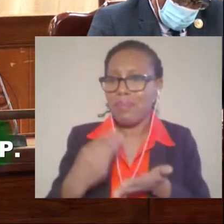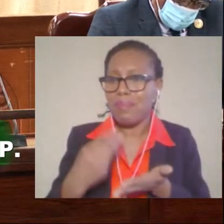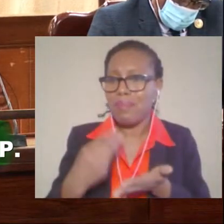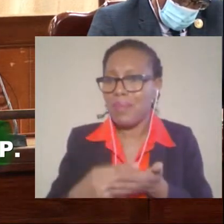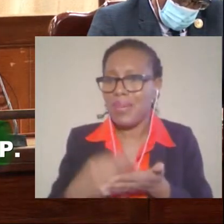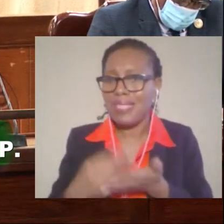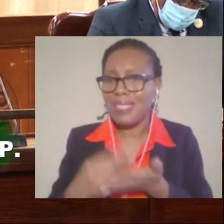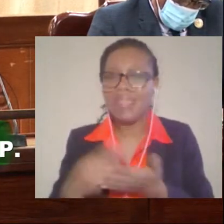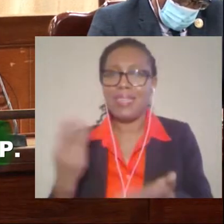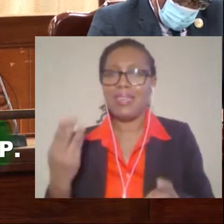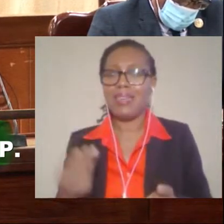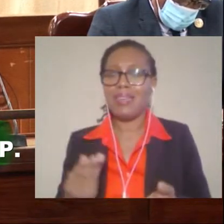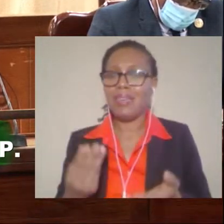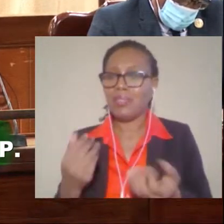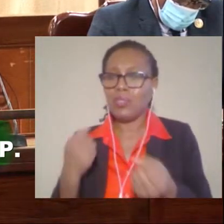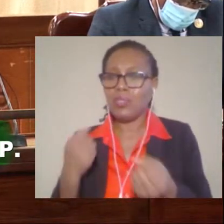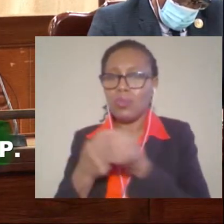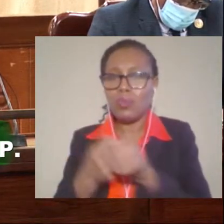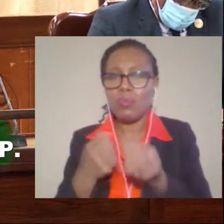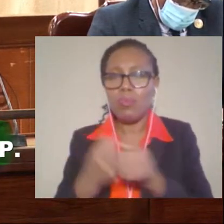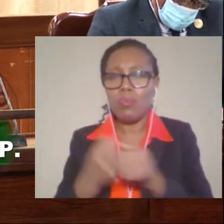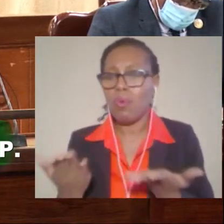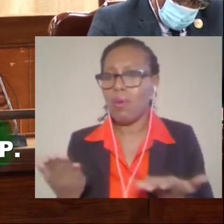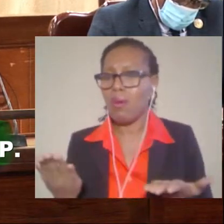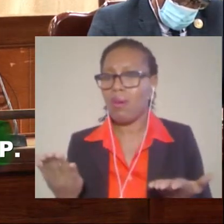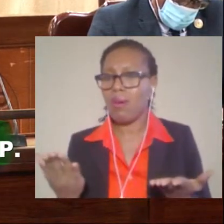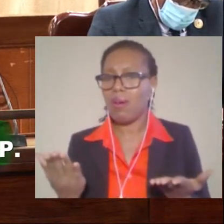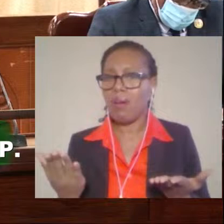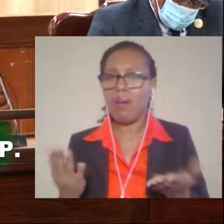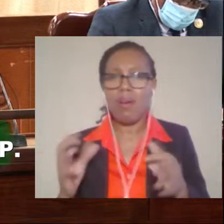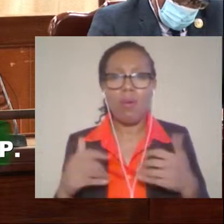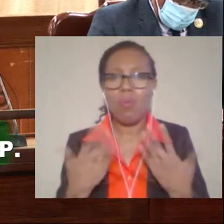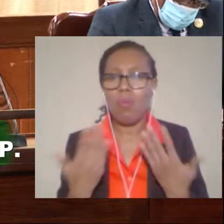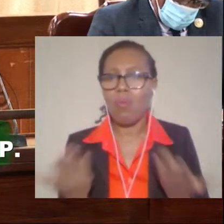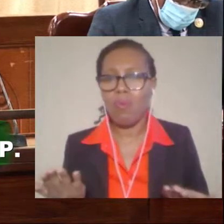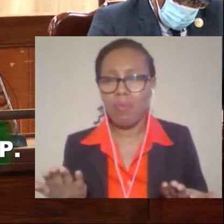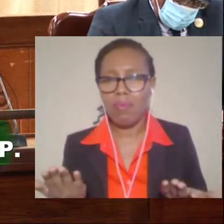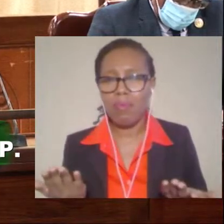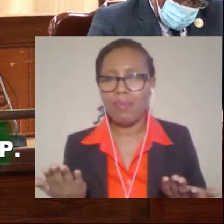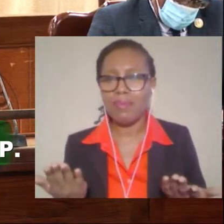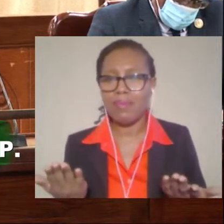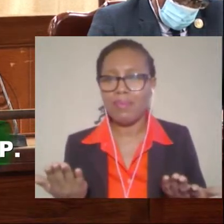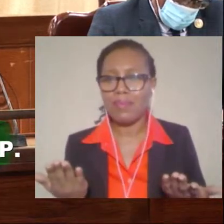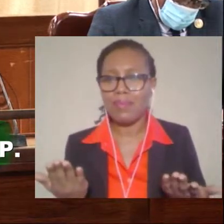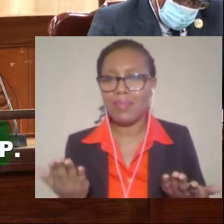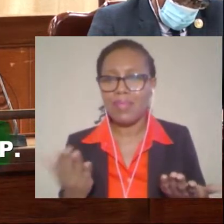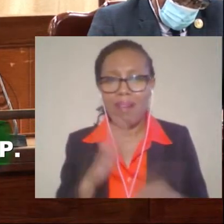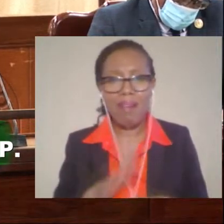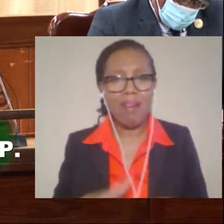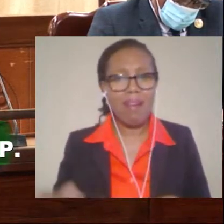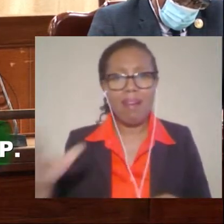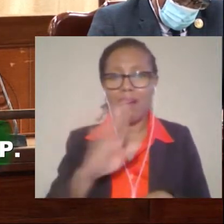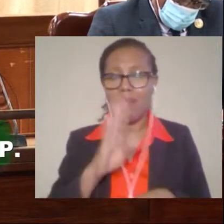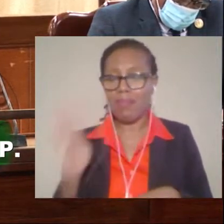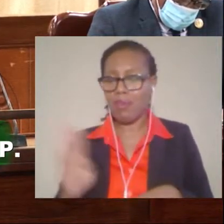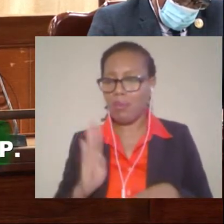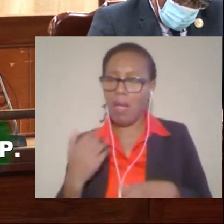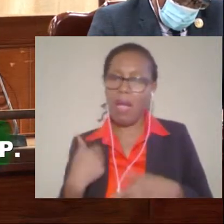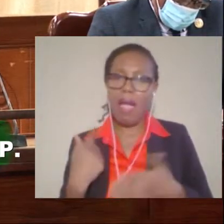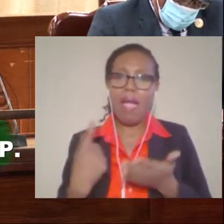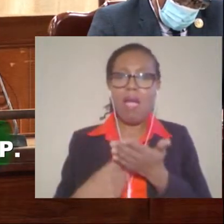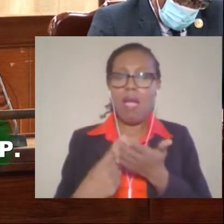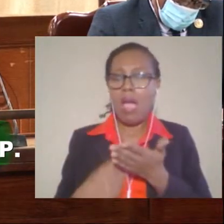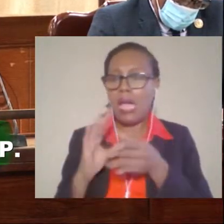I have heard feeble attempts to assert that we need the expertise to get the job done.